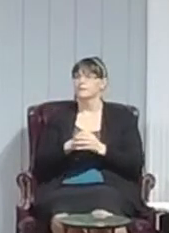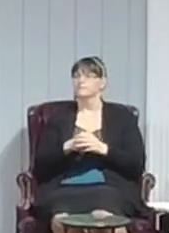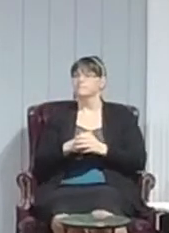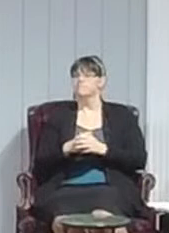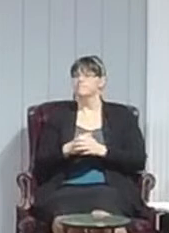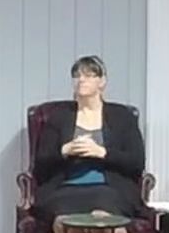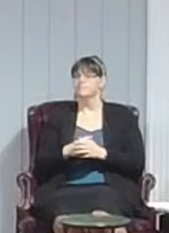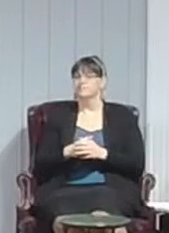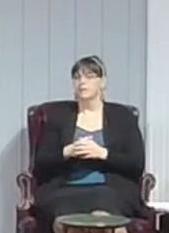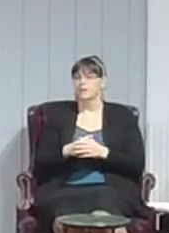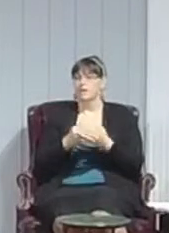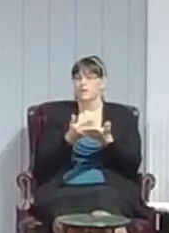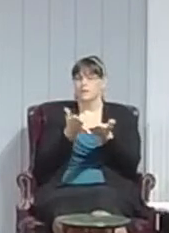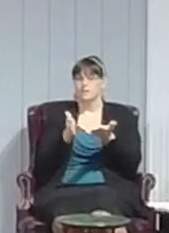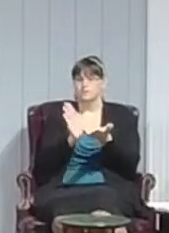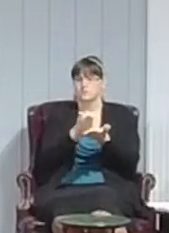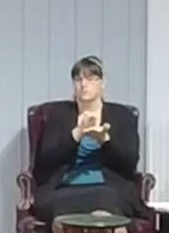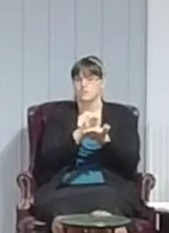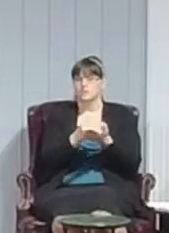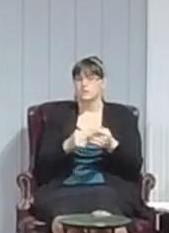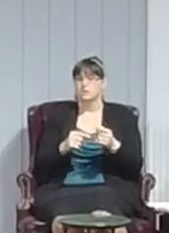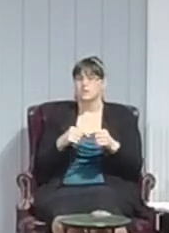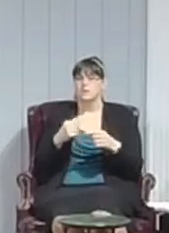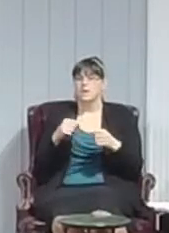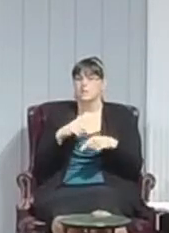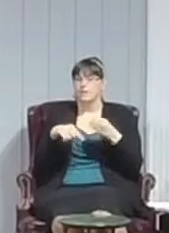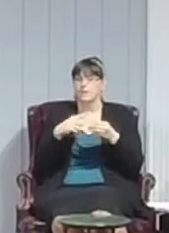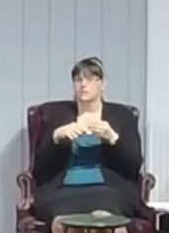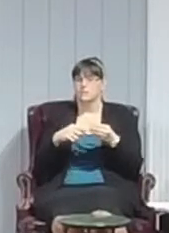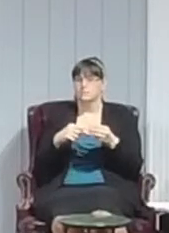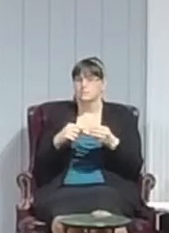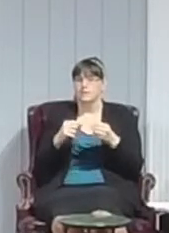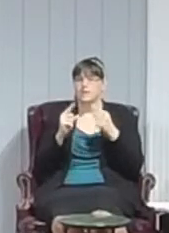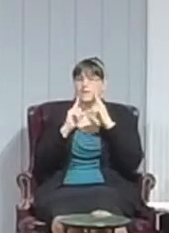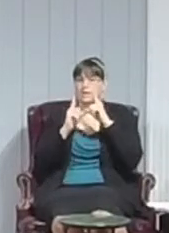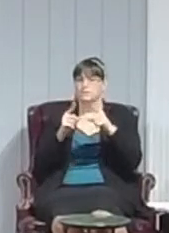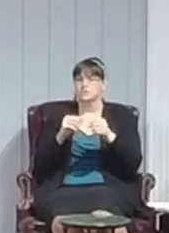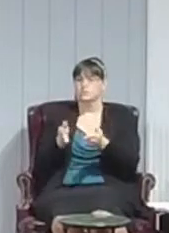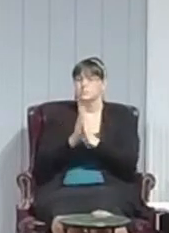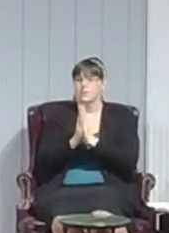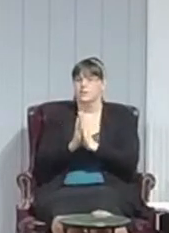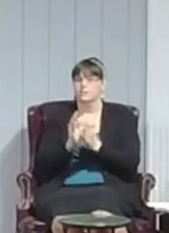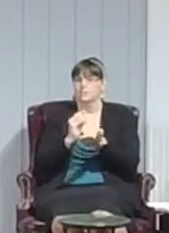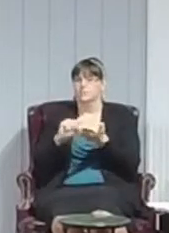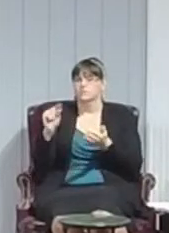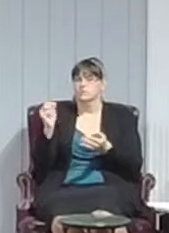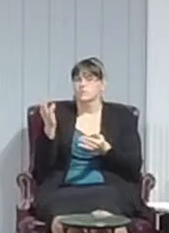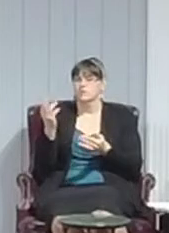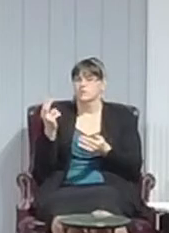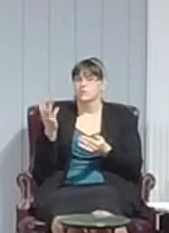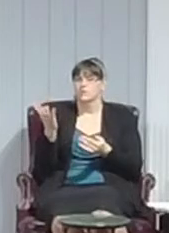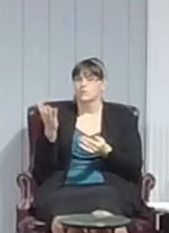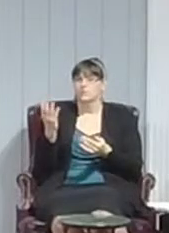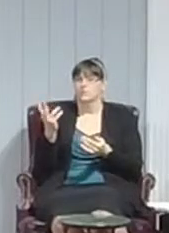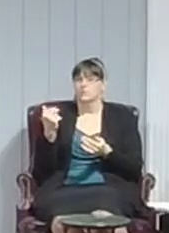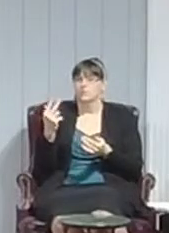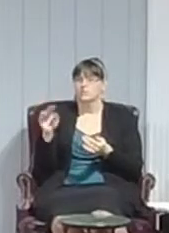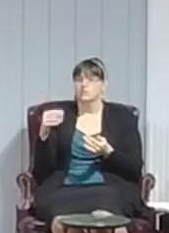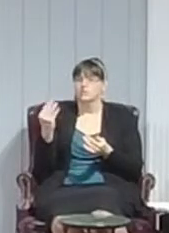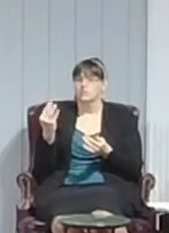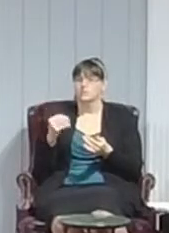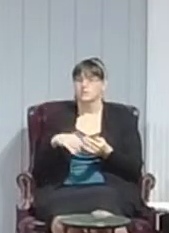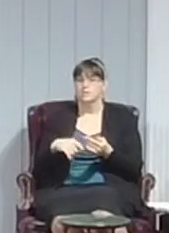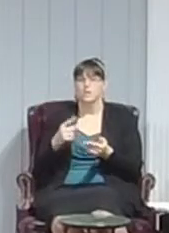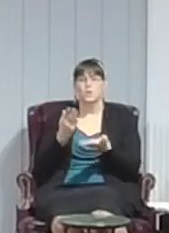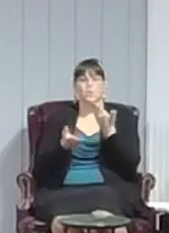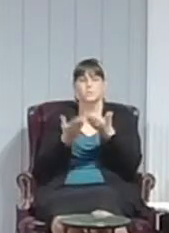a section that has to do with answer to prayer. Look at verses 13 through 14. And whatsoever ye shall ask in my name, that will I do, that